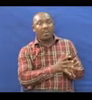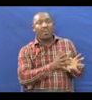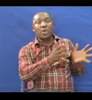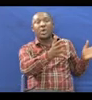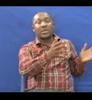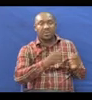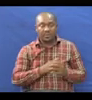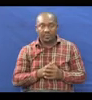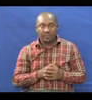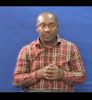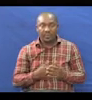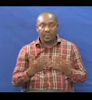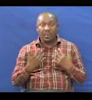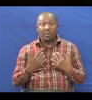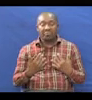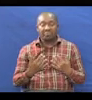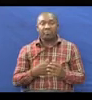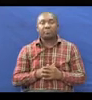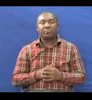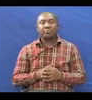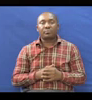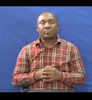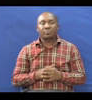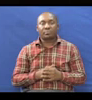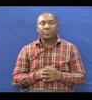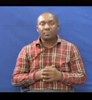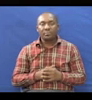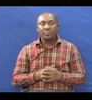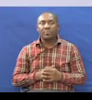one exploit the majority.